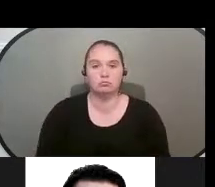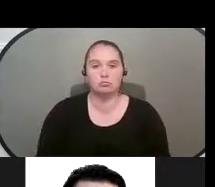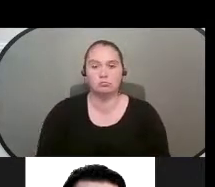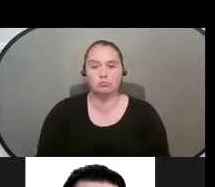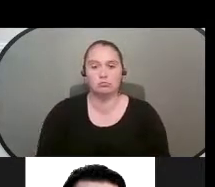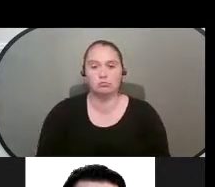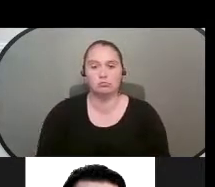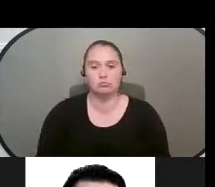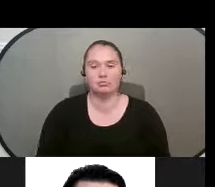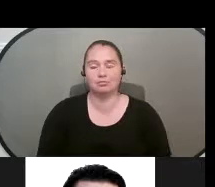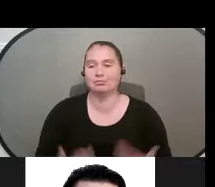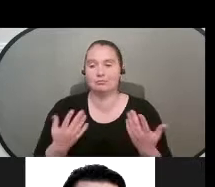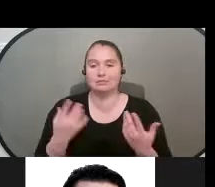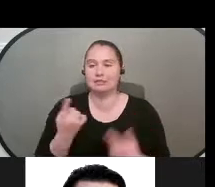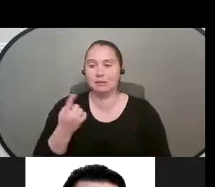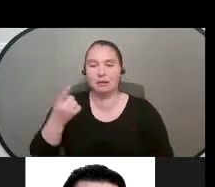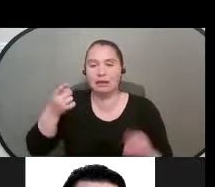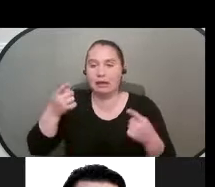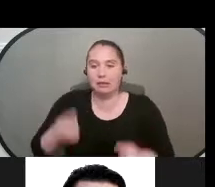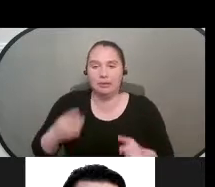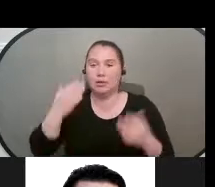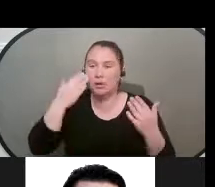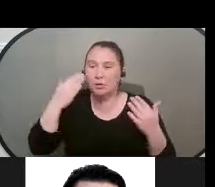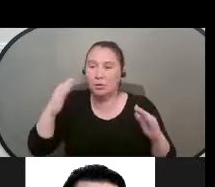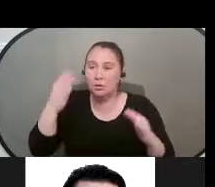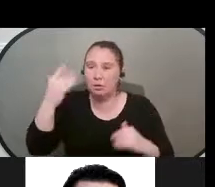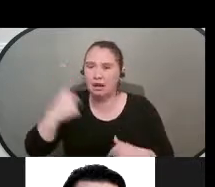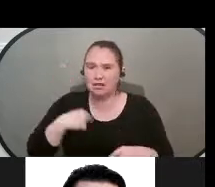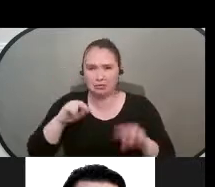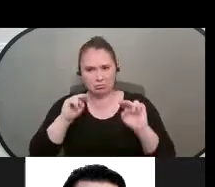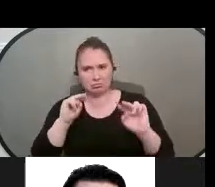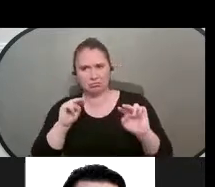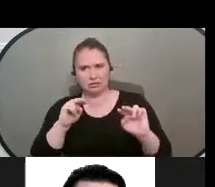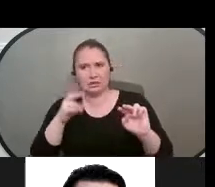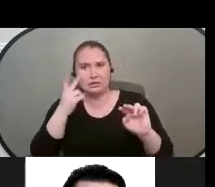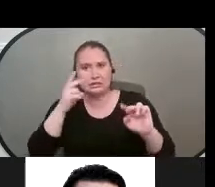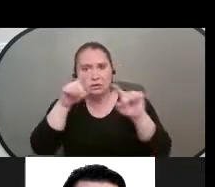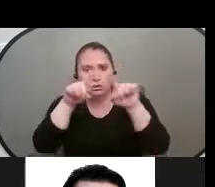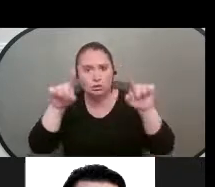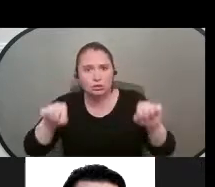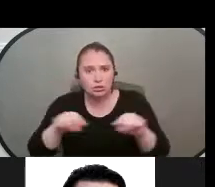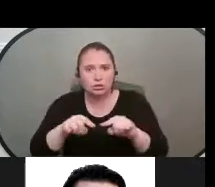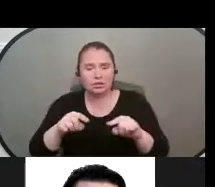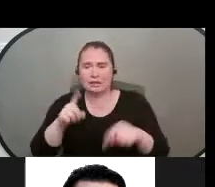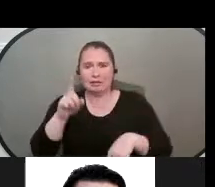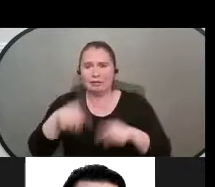something happened now. I apologize. I'm not seeing the screen any longer.